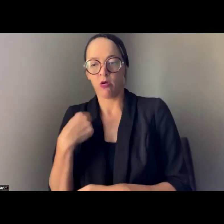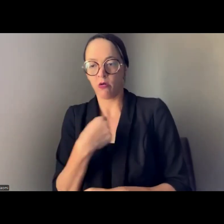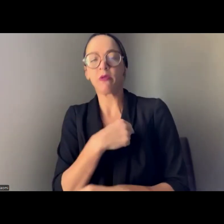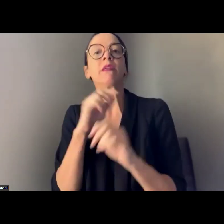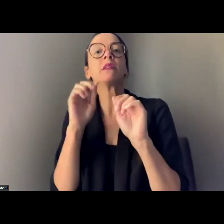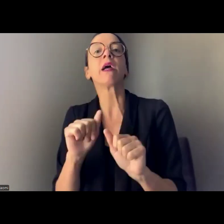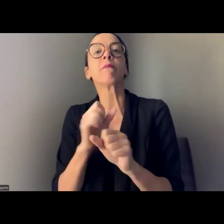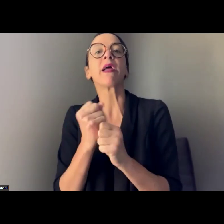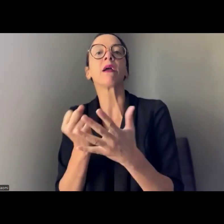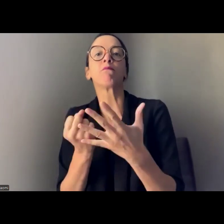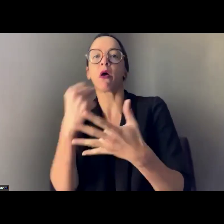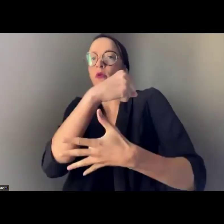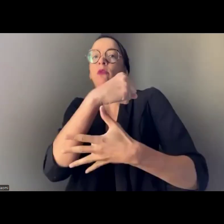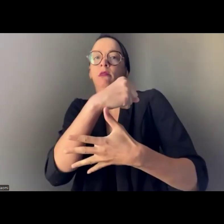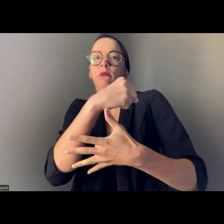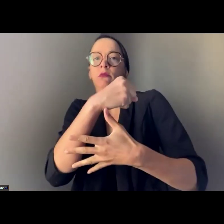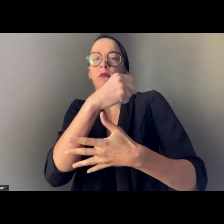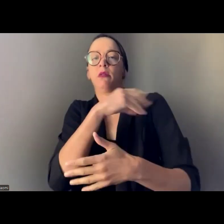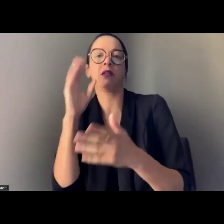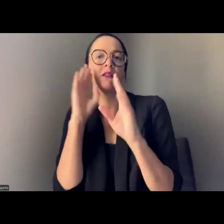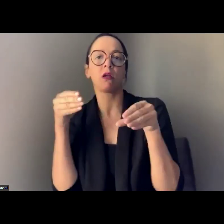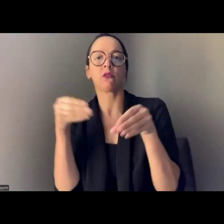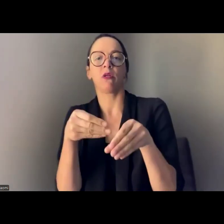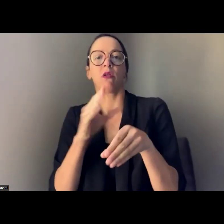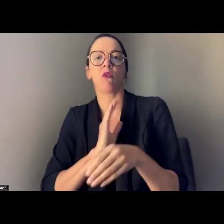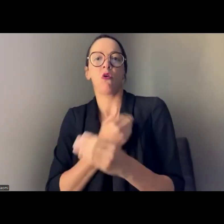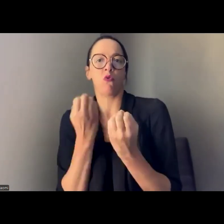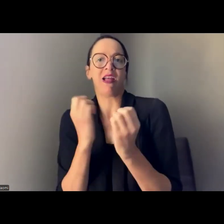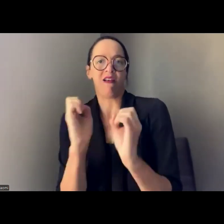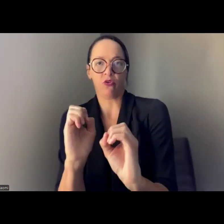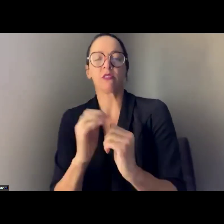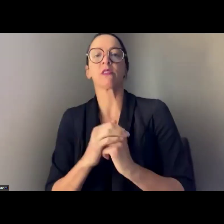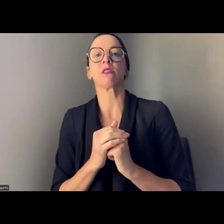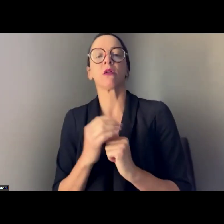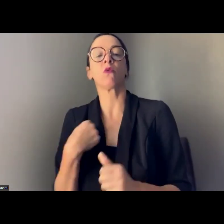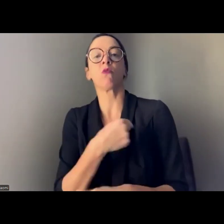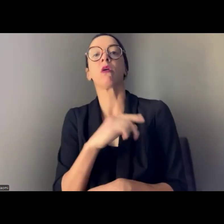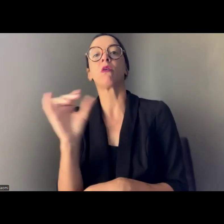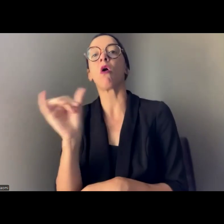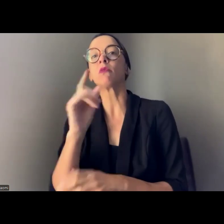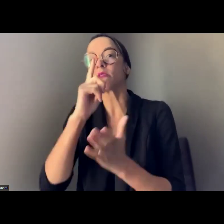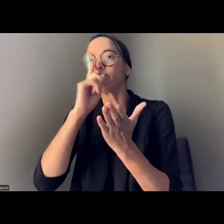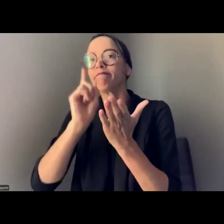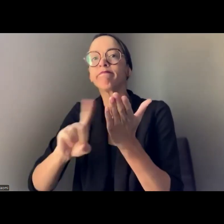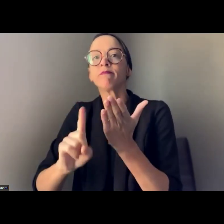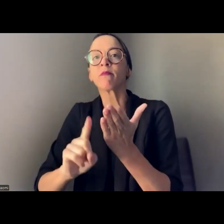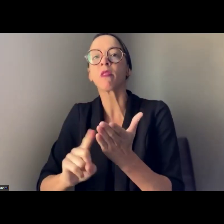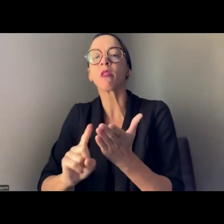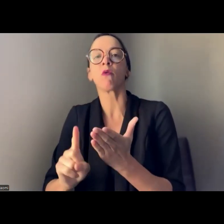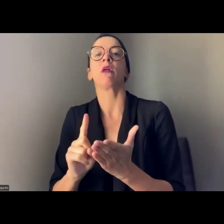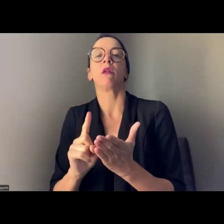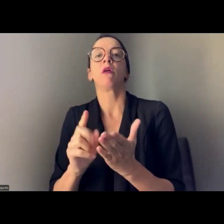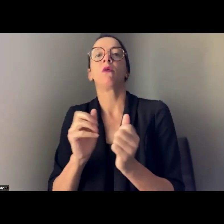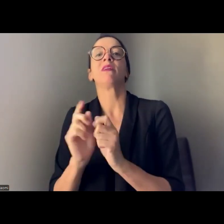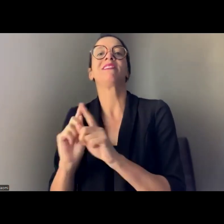We are also looking and just researching across other lived experience advisory boards and